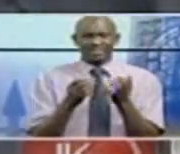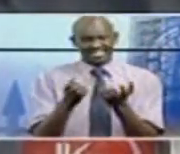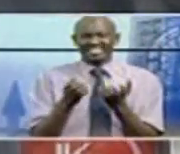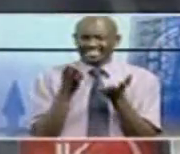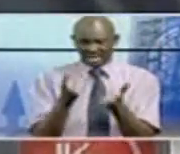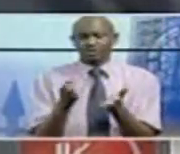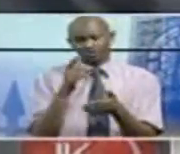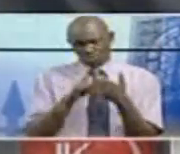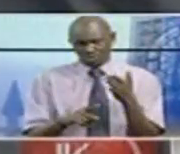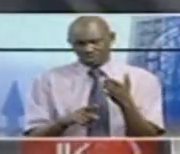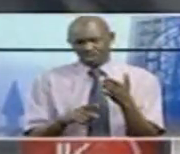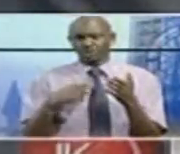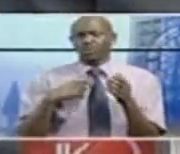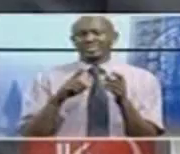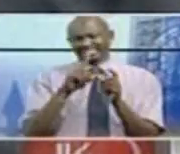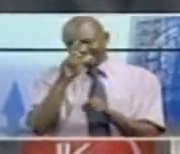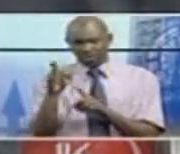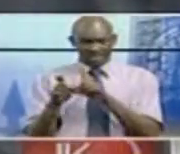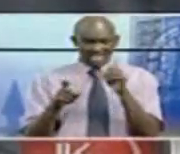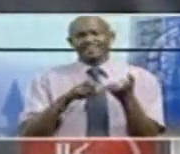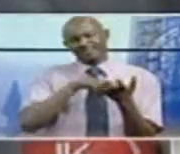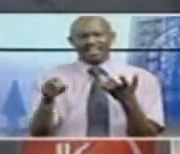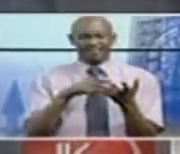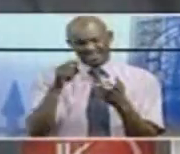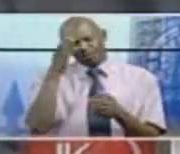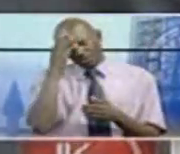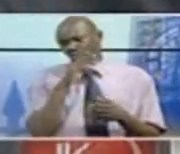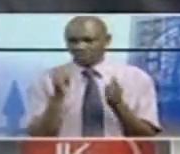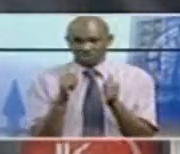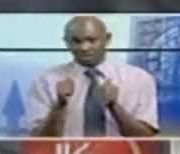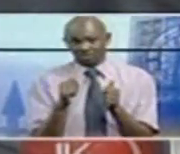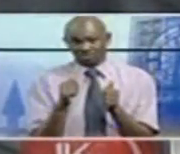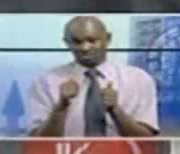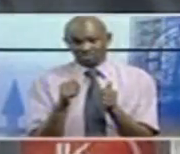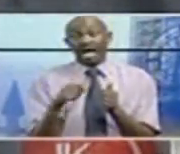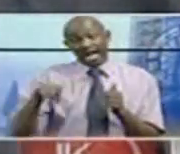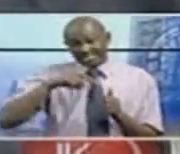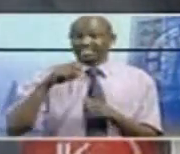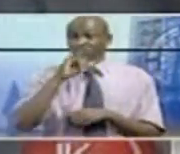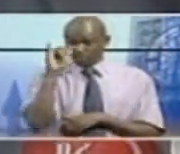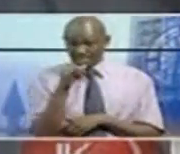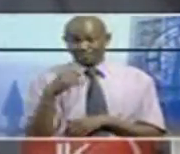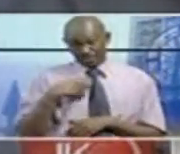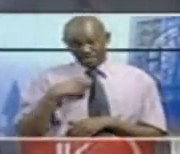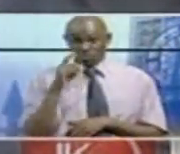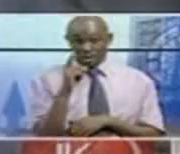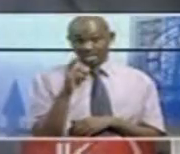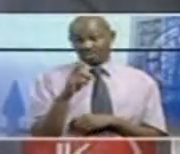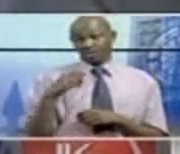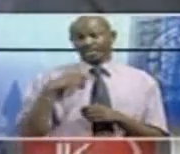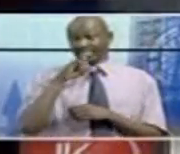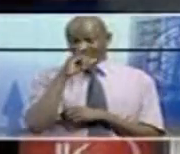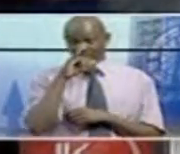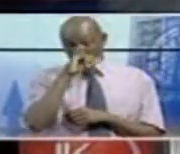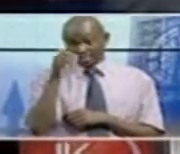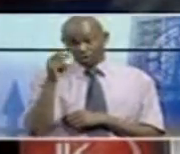now is to interrogate our failure. Because you're also interested as a Jubilee, I am in one arm with the Jakoyo.